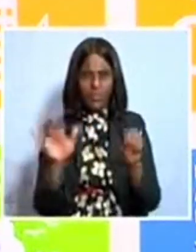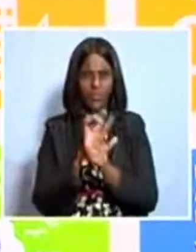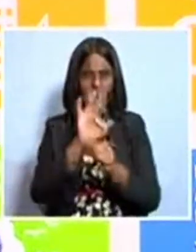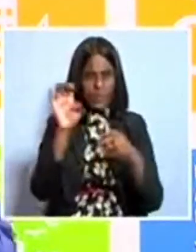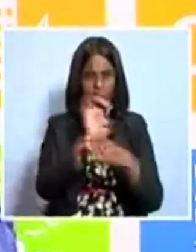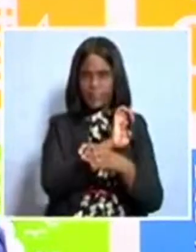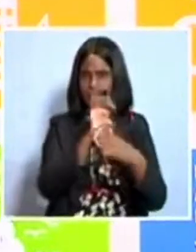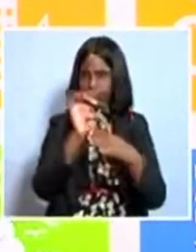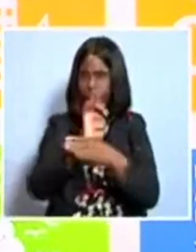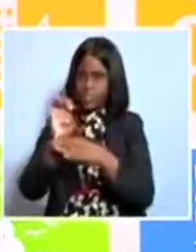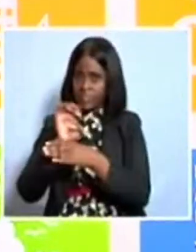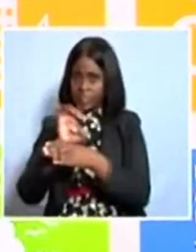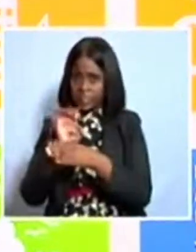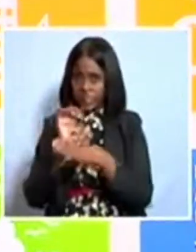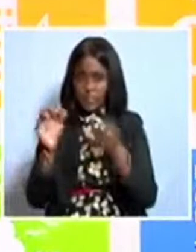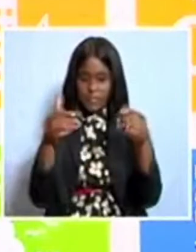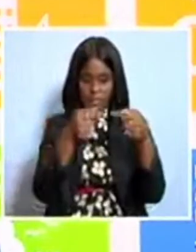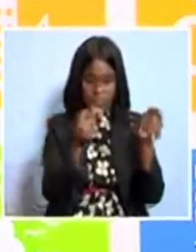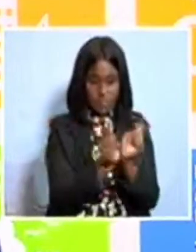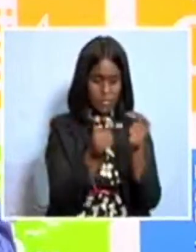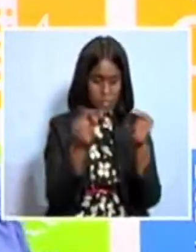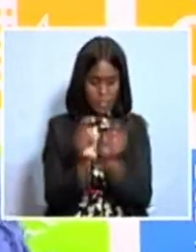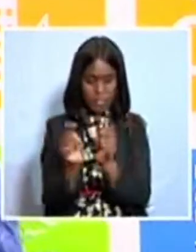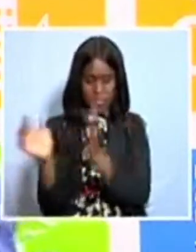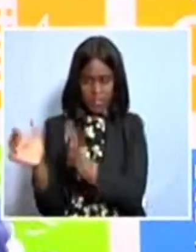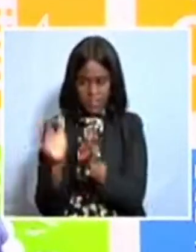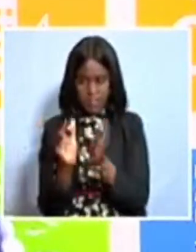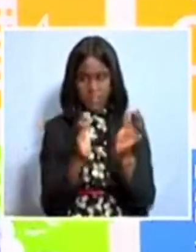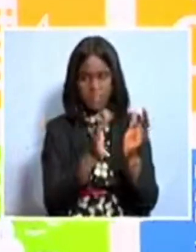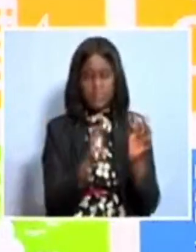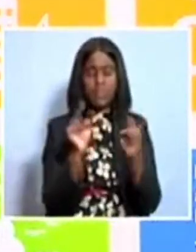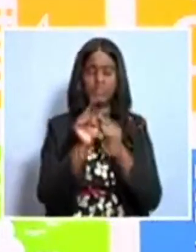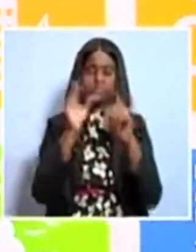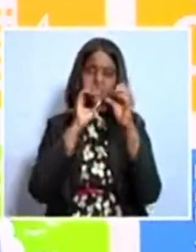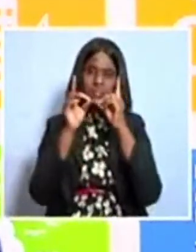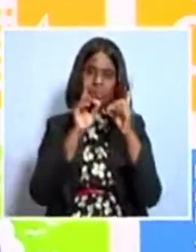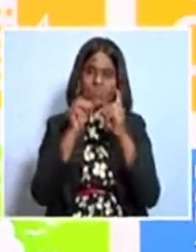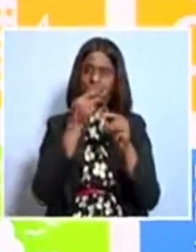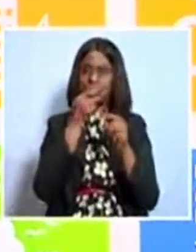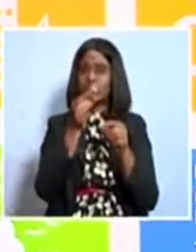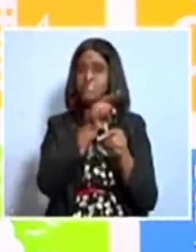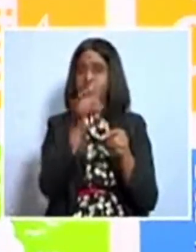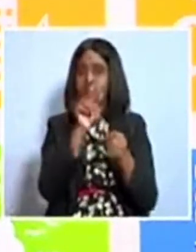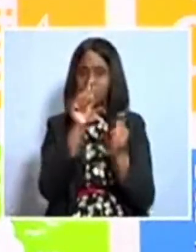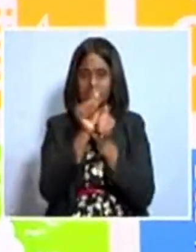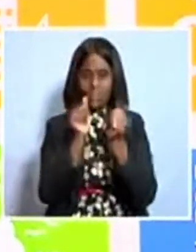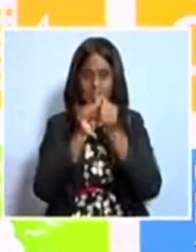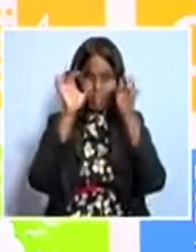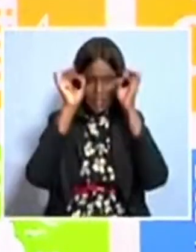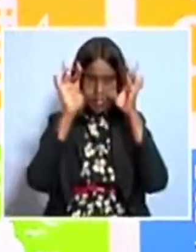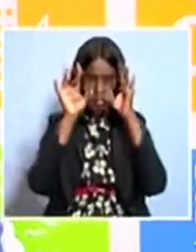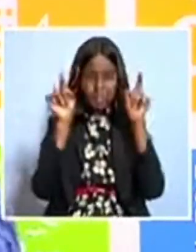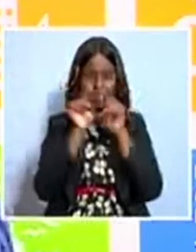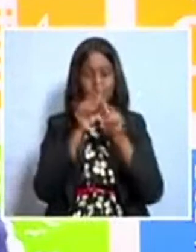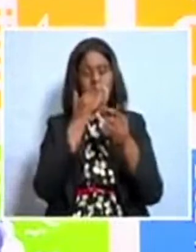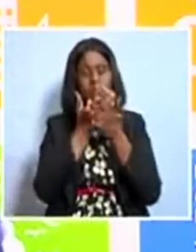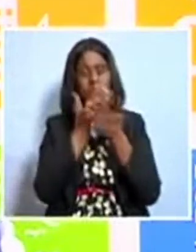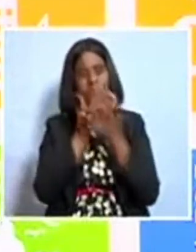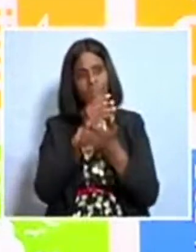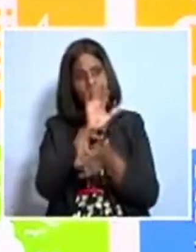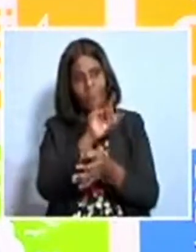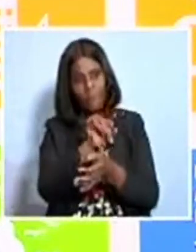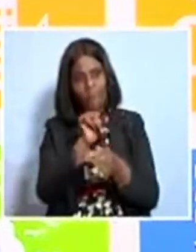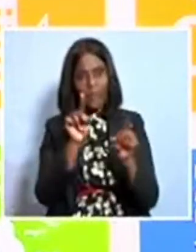evaluation to meet the groups and discuss, tell them about the risks and the advantages and how